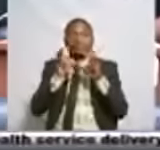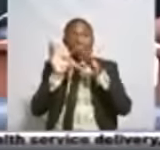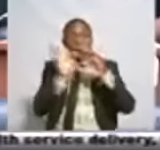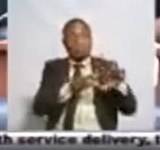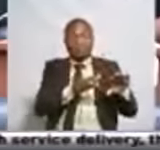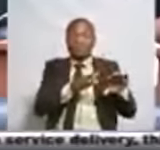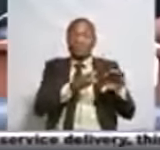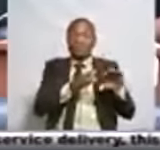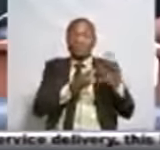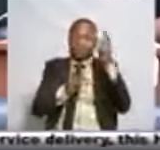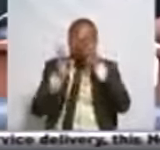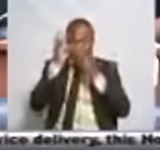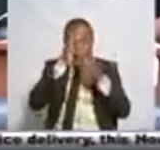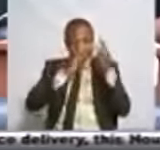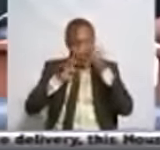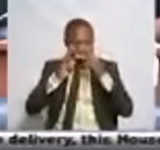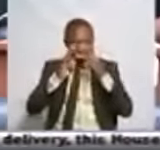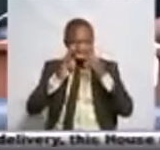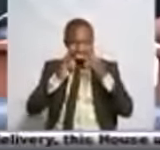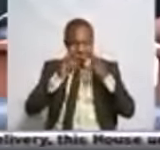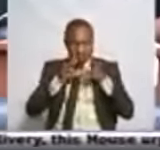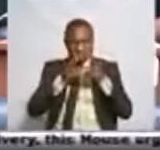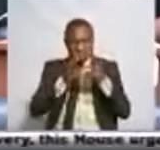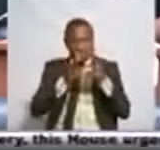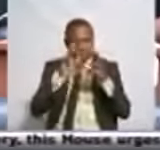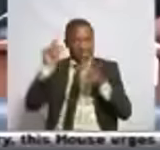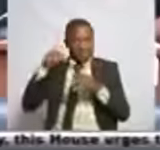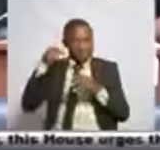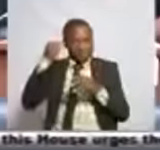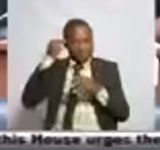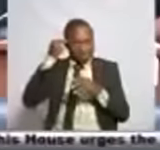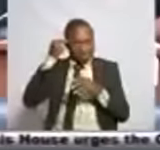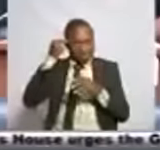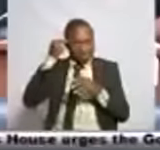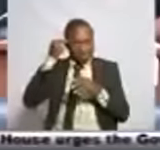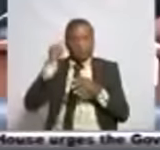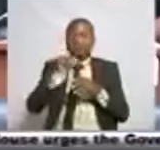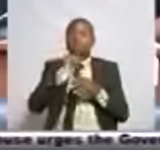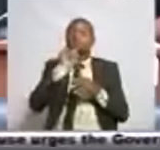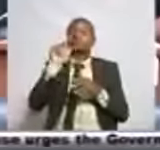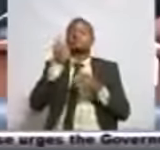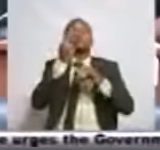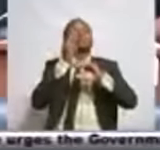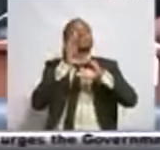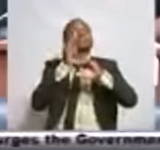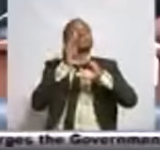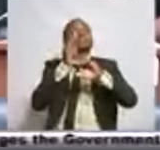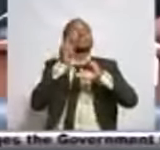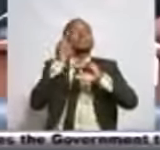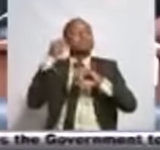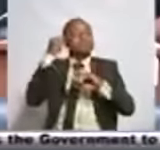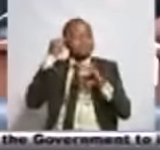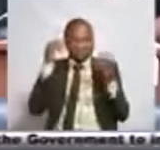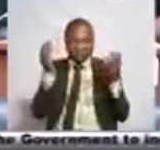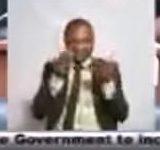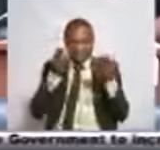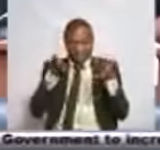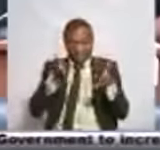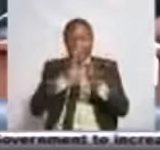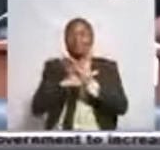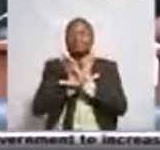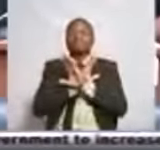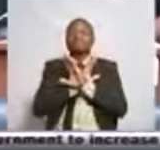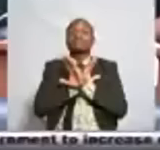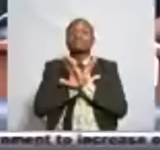baffled. Baffled in the sense that this government is not the first government in this republic.